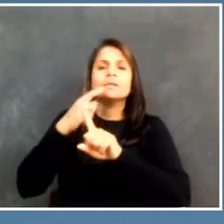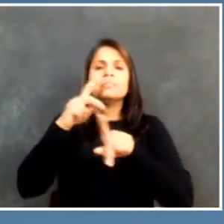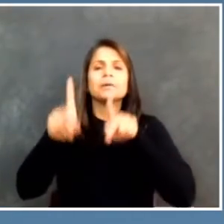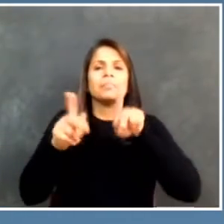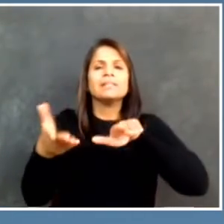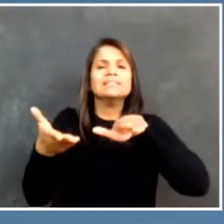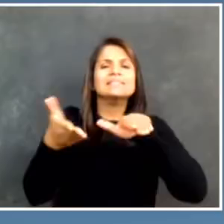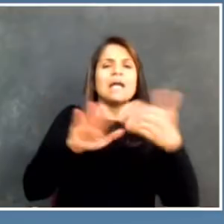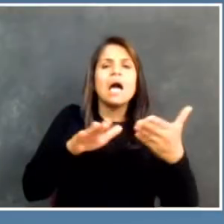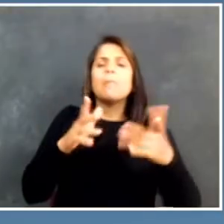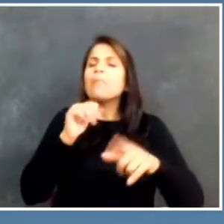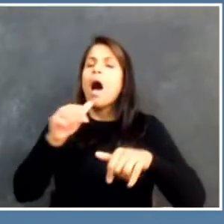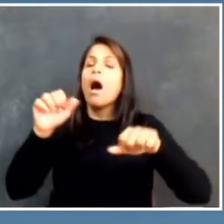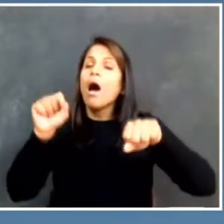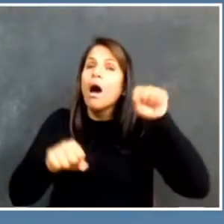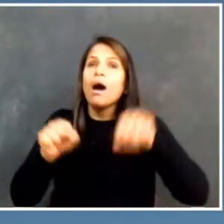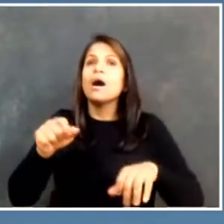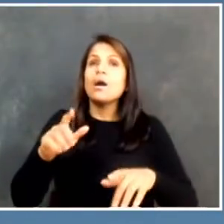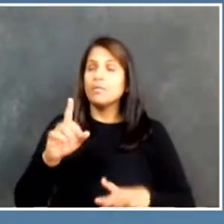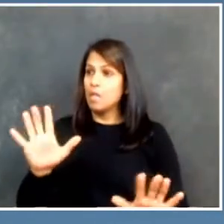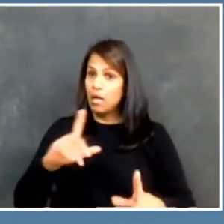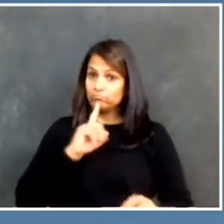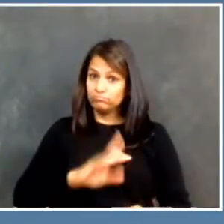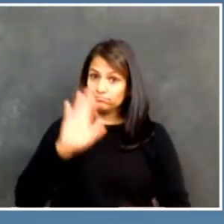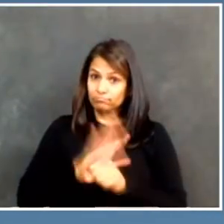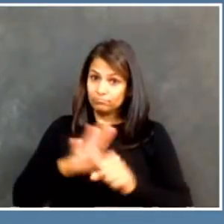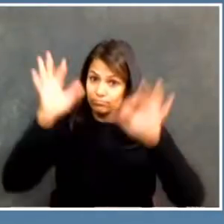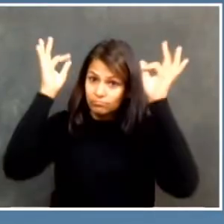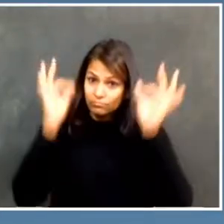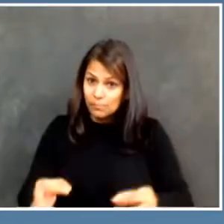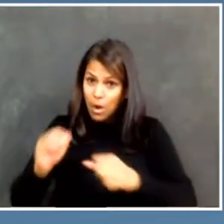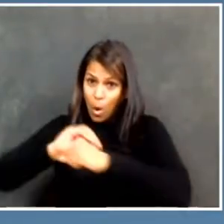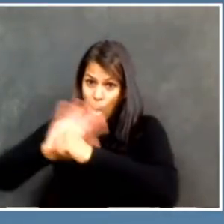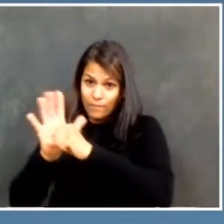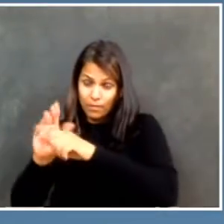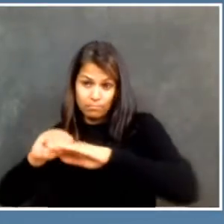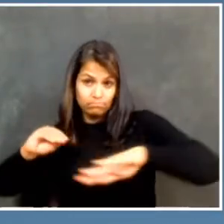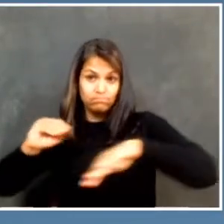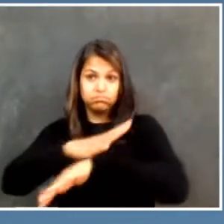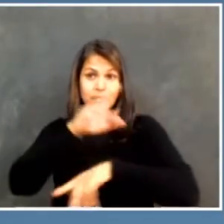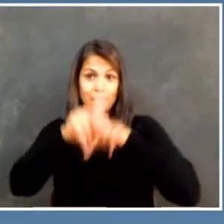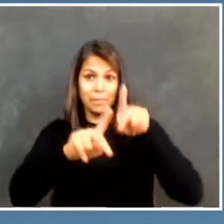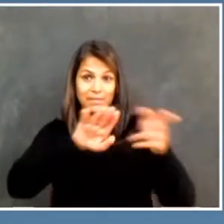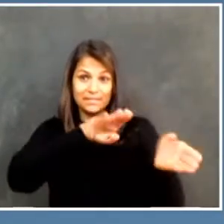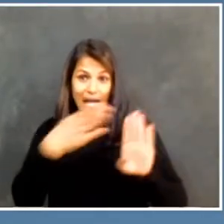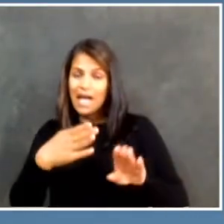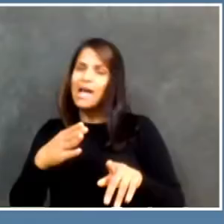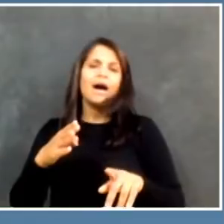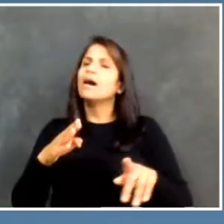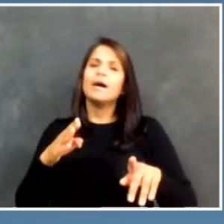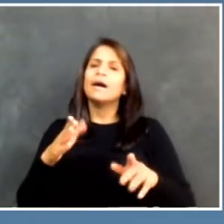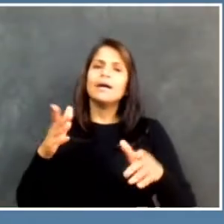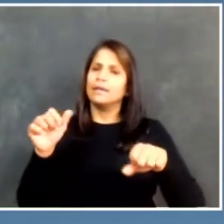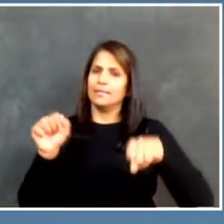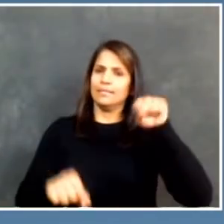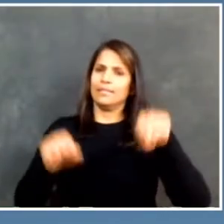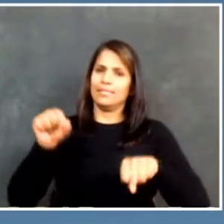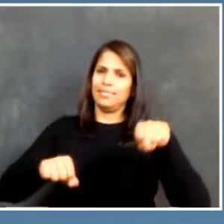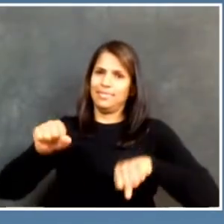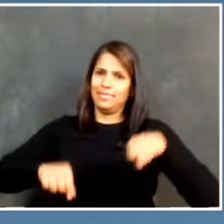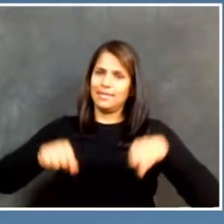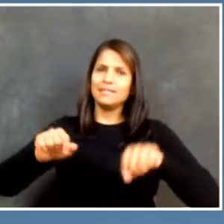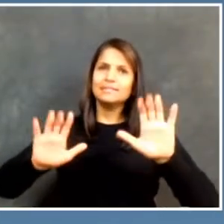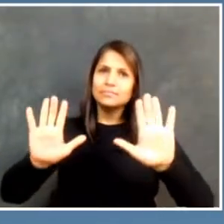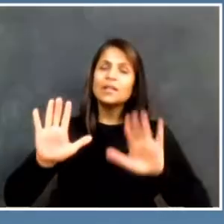were confirmed. So I want to just clarify that interpretation of the statistics. And again, of the people who died